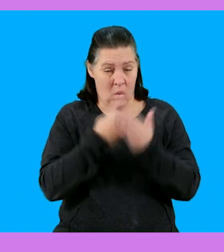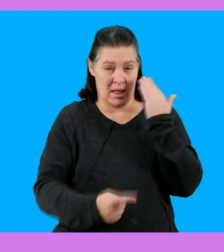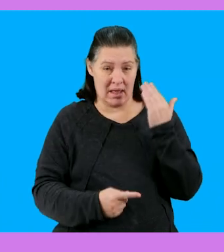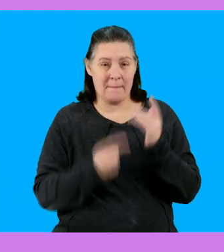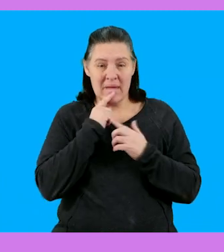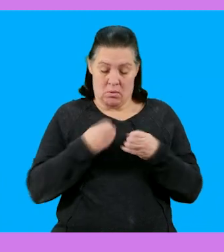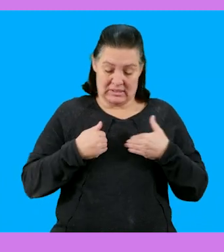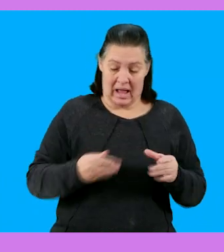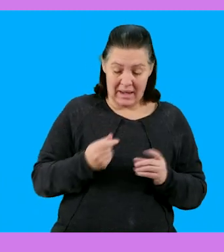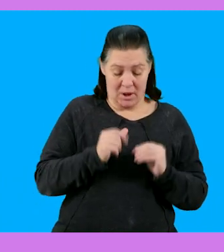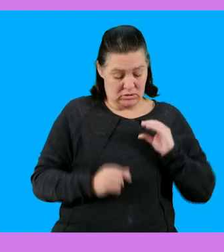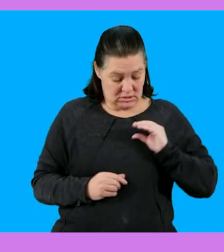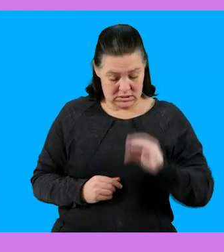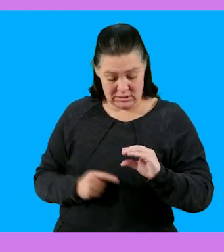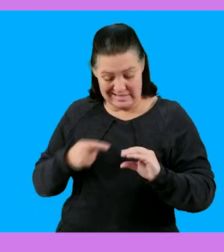only, right,